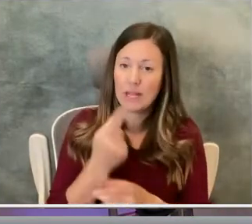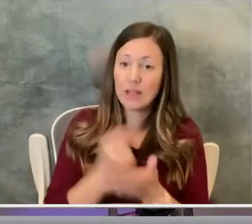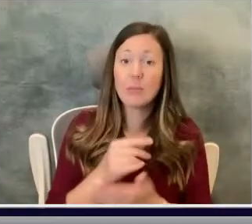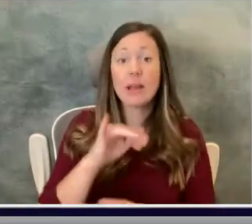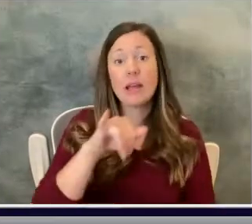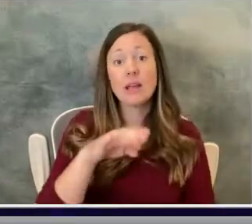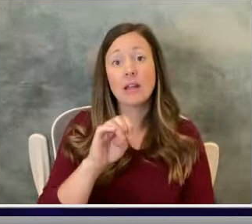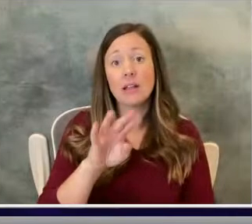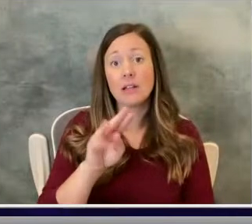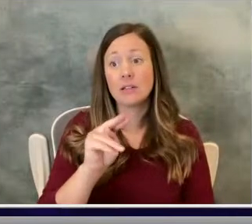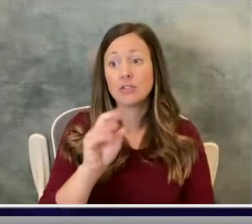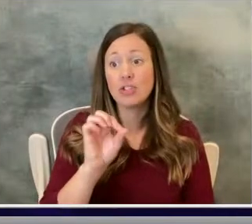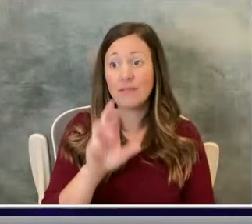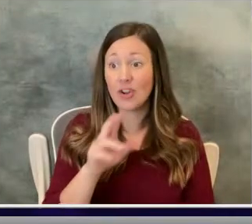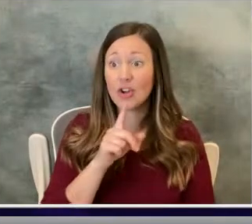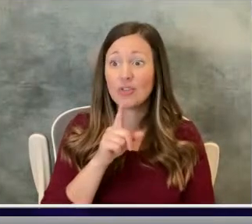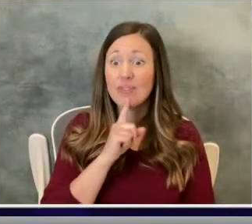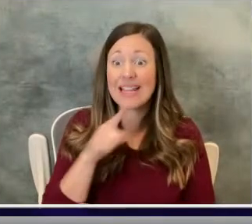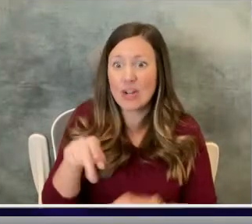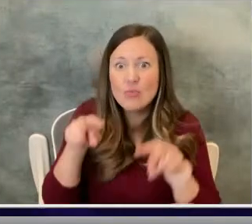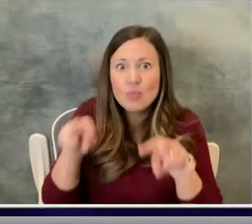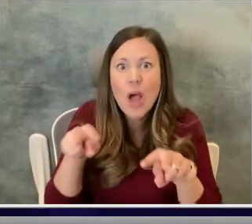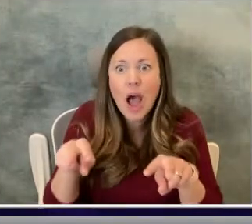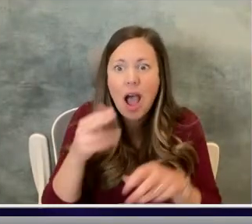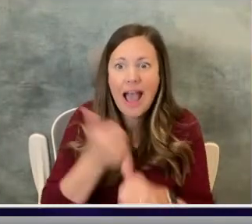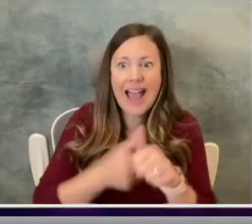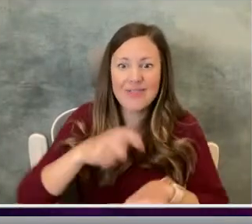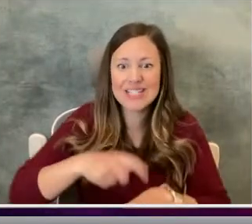hawk now? Every time you talk to him on the phone?